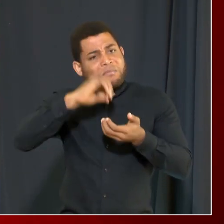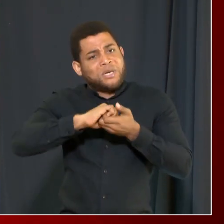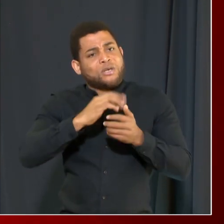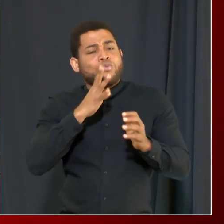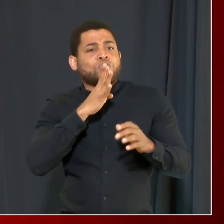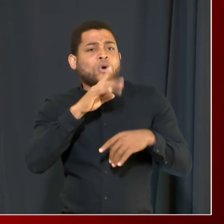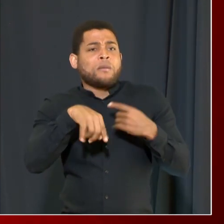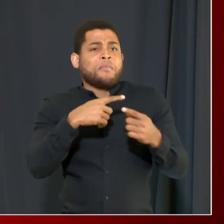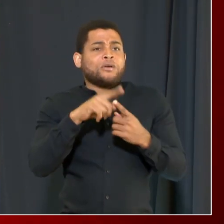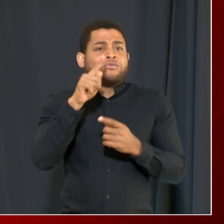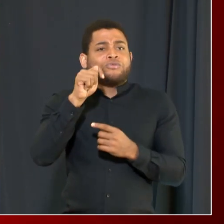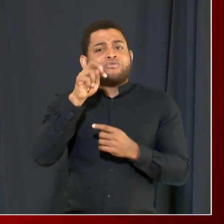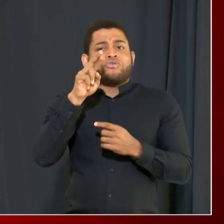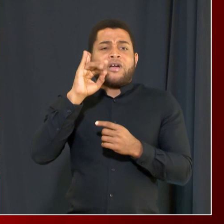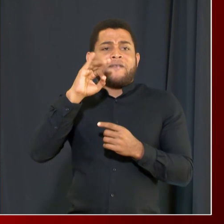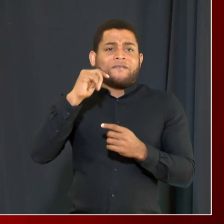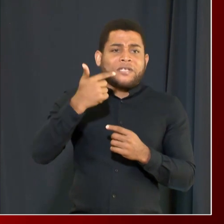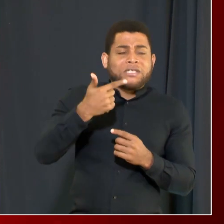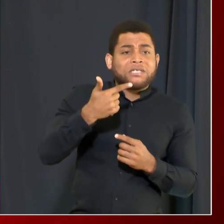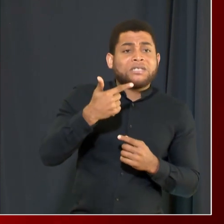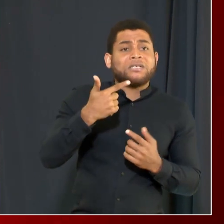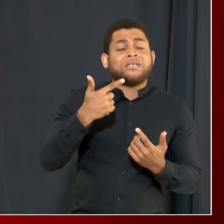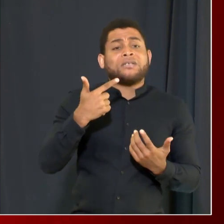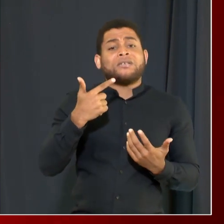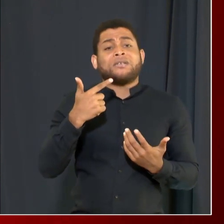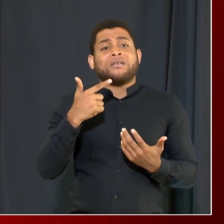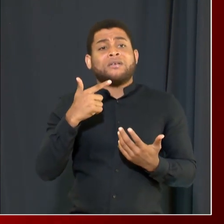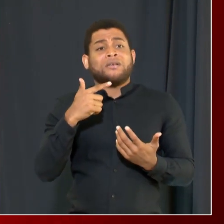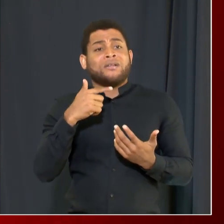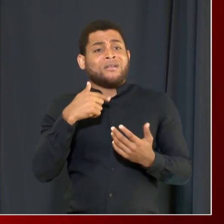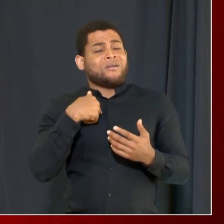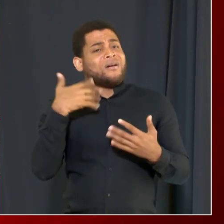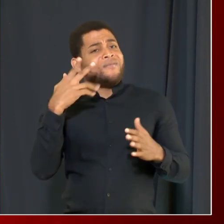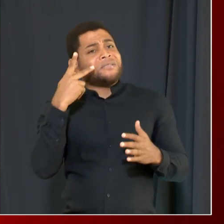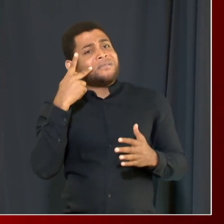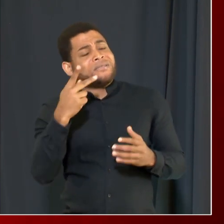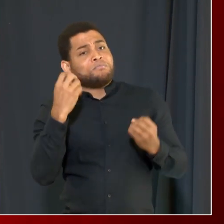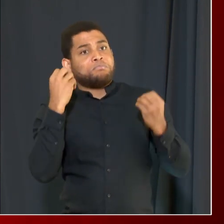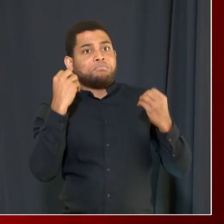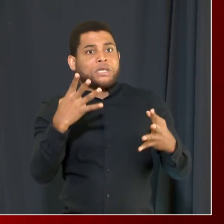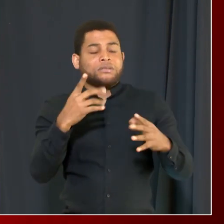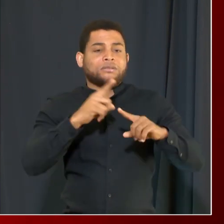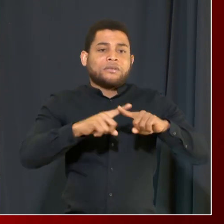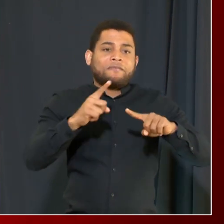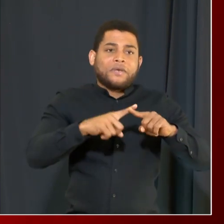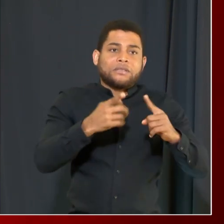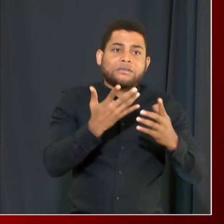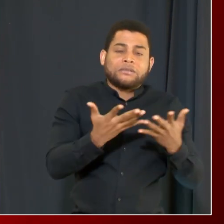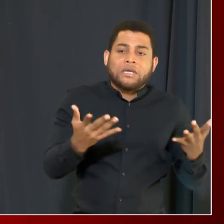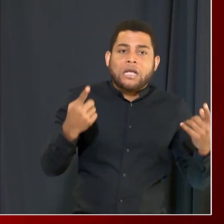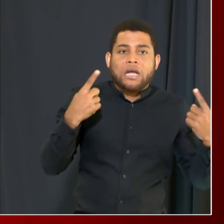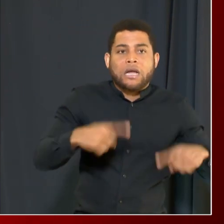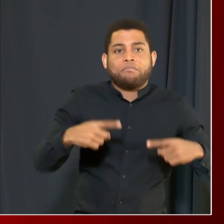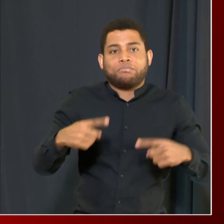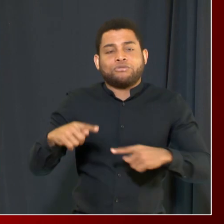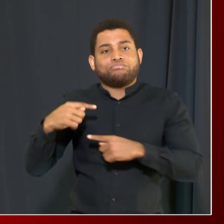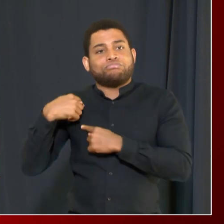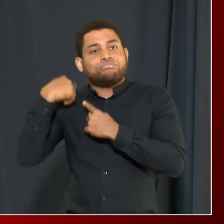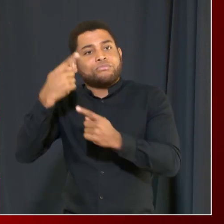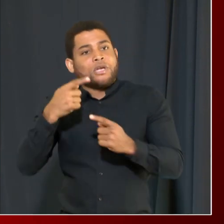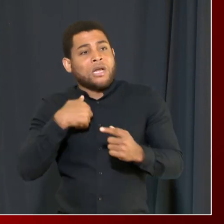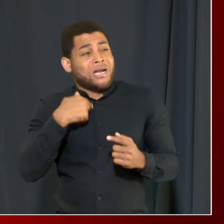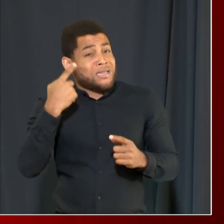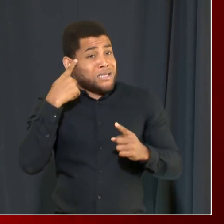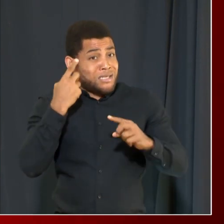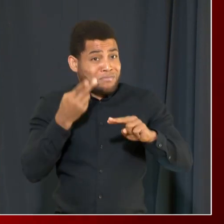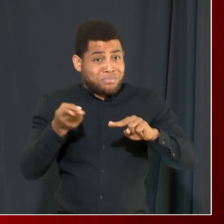we've had a lot of guns recovered in the city the last few years, and the numbers keep going up. You know, we had 3,200 roughly last year. We're